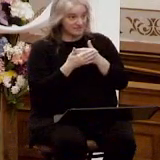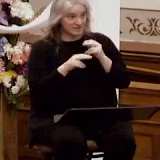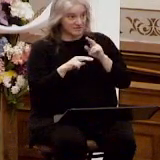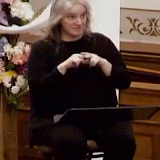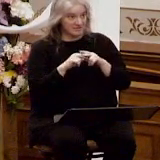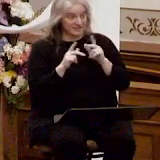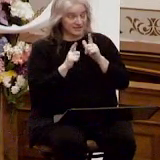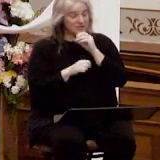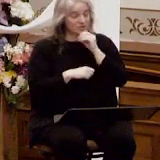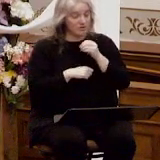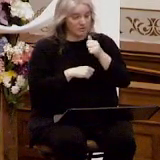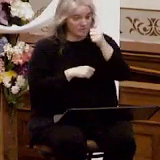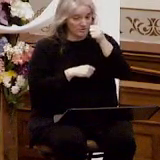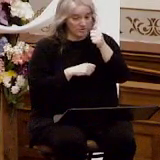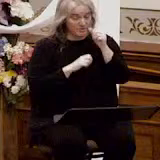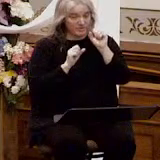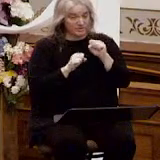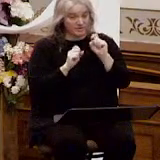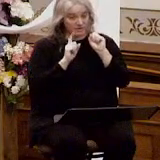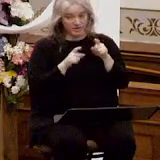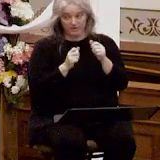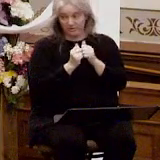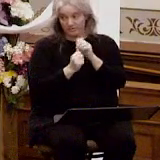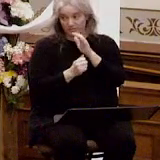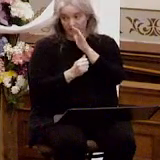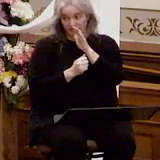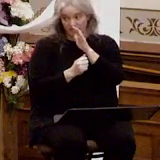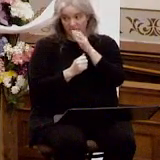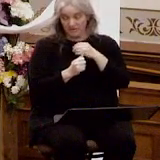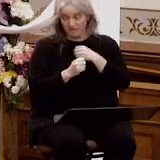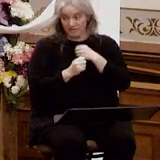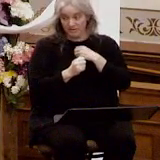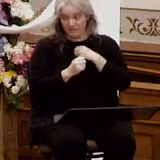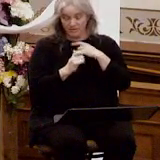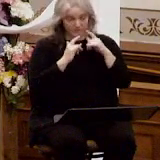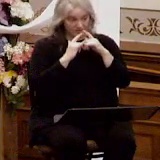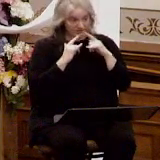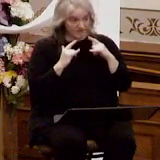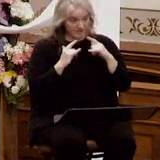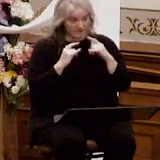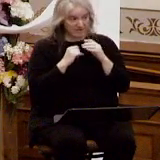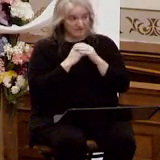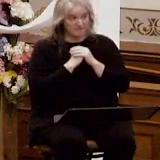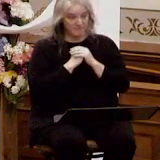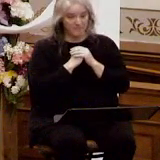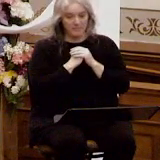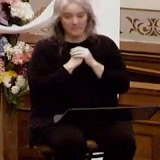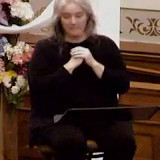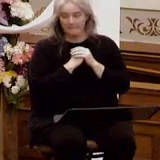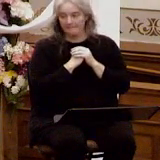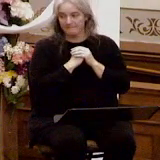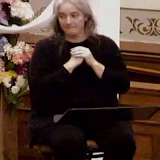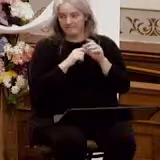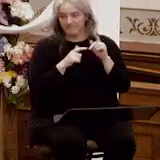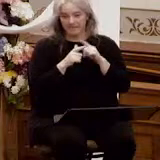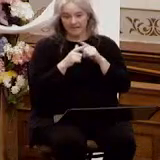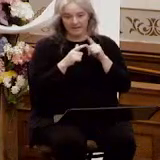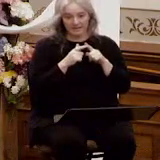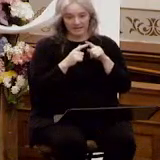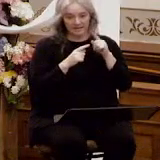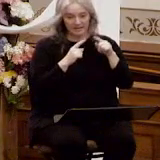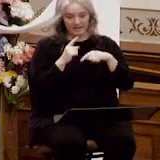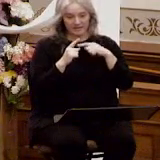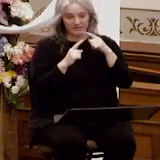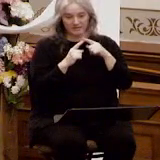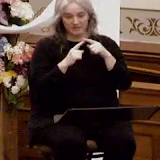bit older ones can still go with mom, but be at their own camp, so they're still separate from mom. And then once you get